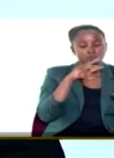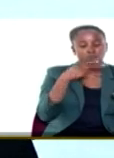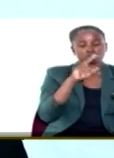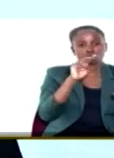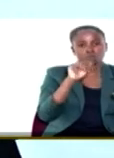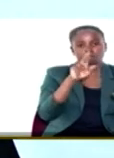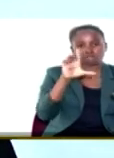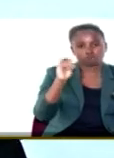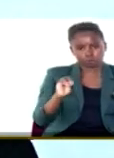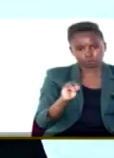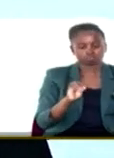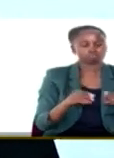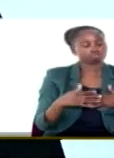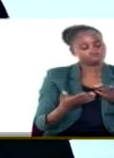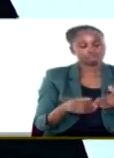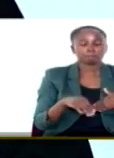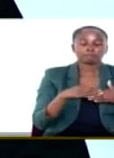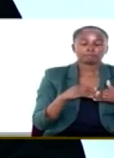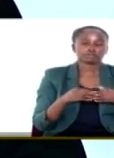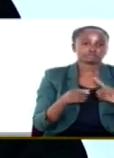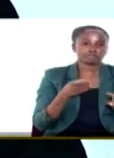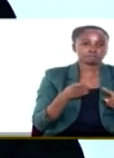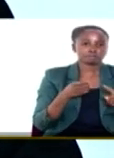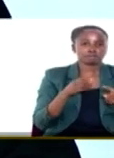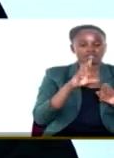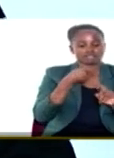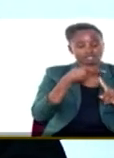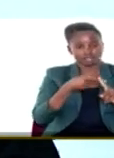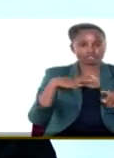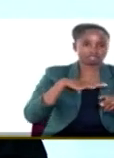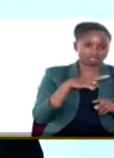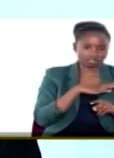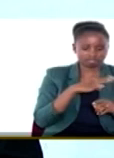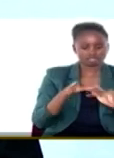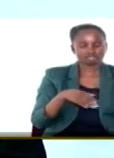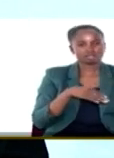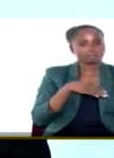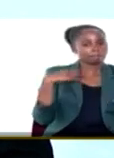members of our Executive Council, ministers and deputy ministers,